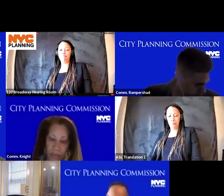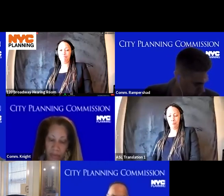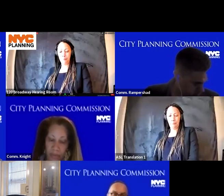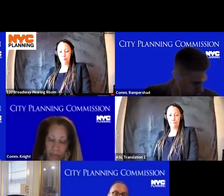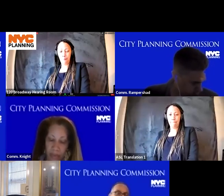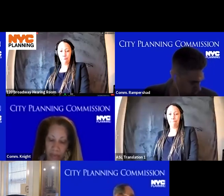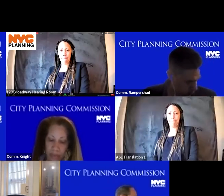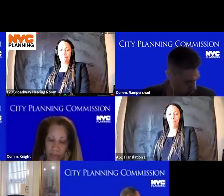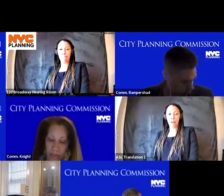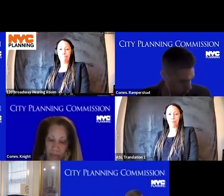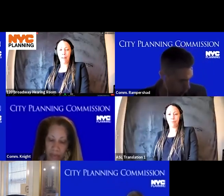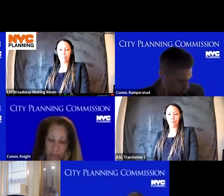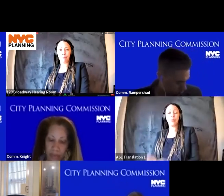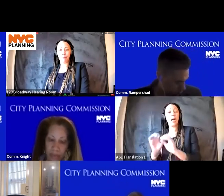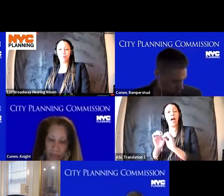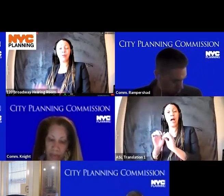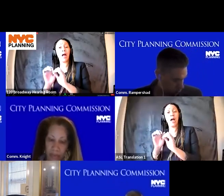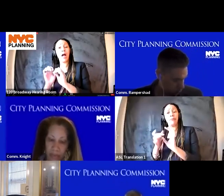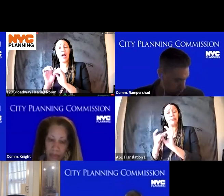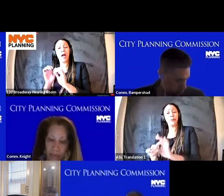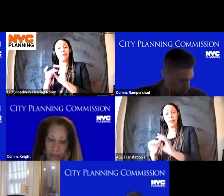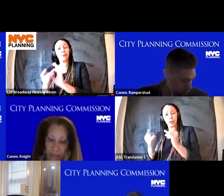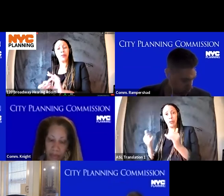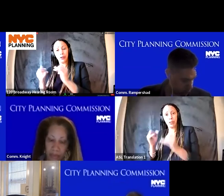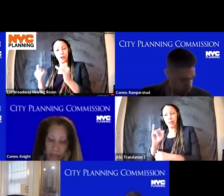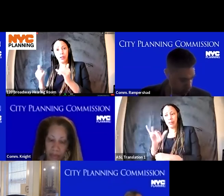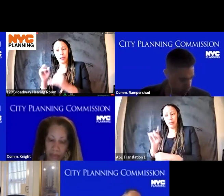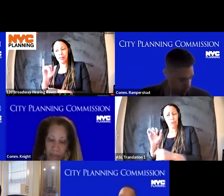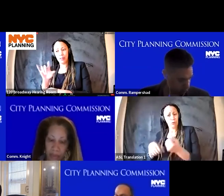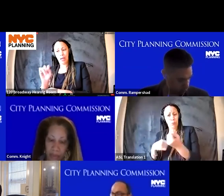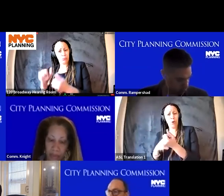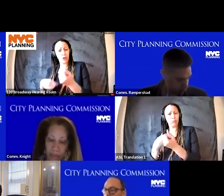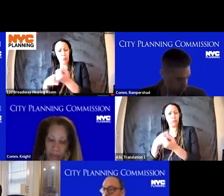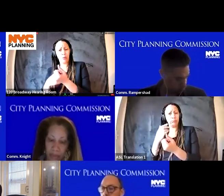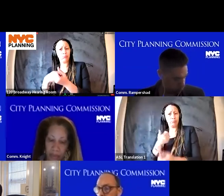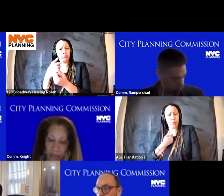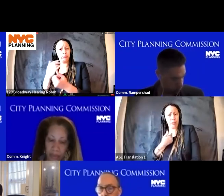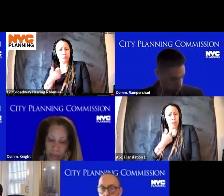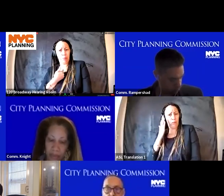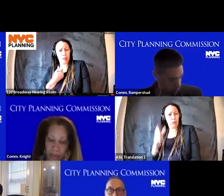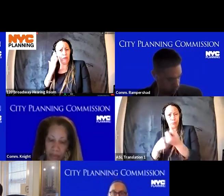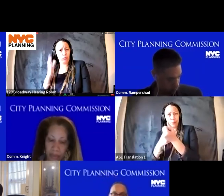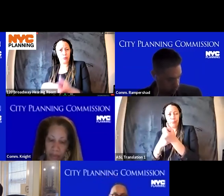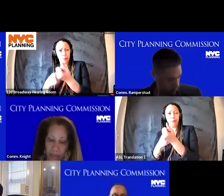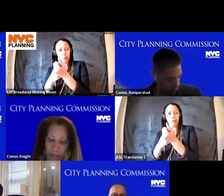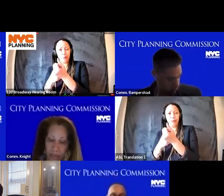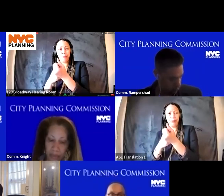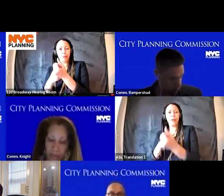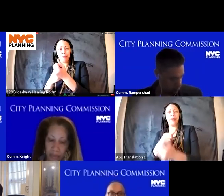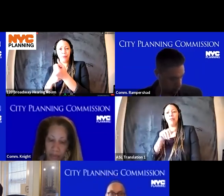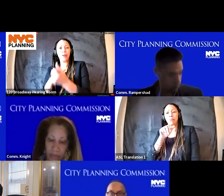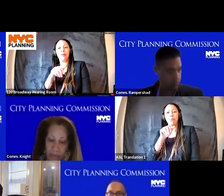So as it relates to this site, we would be supportive. I would be supportive of a 6B